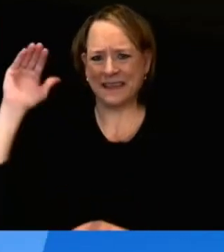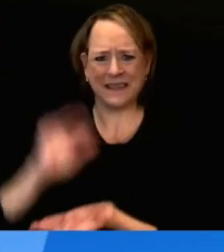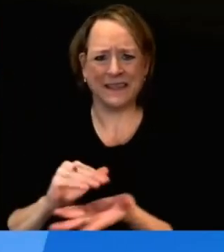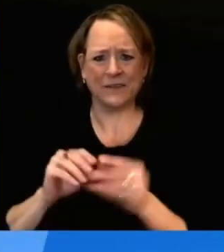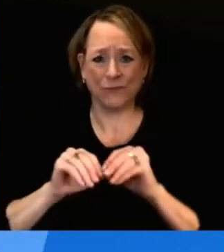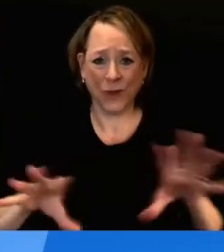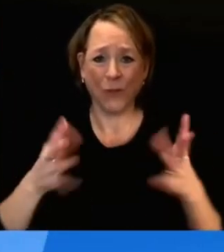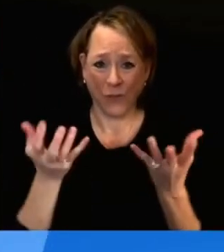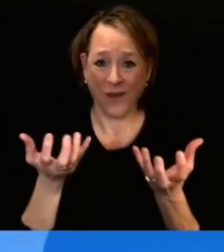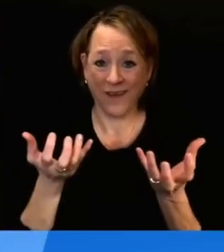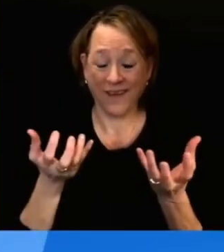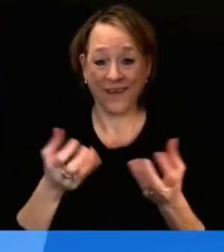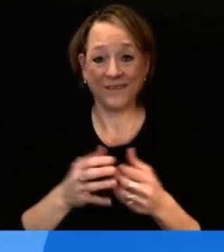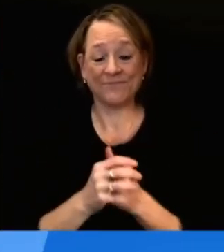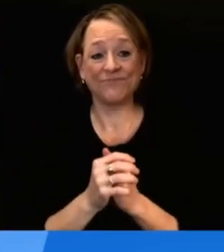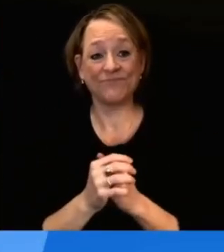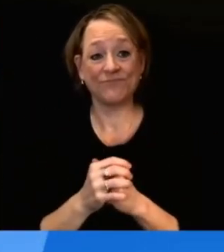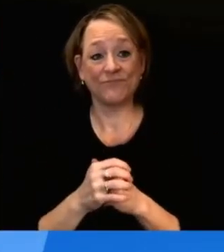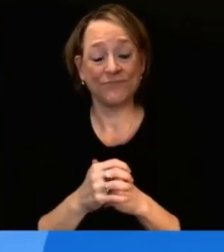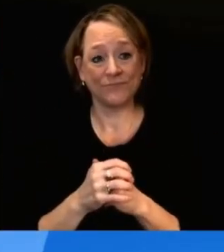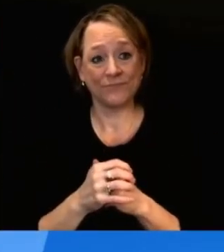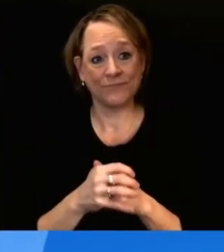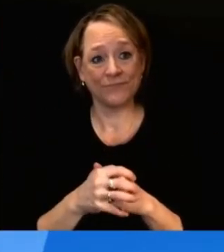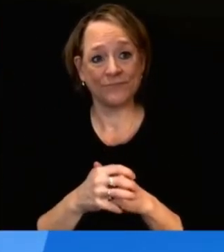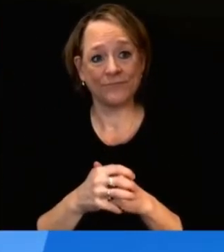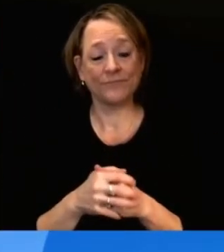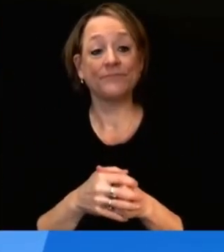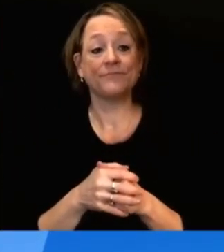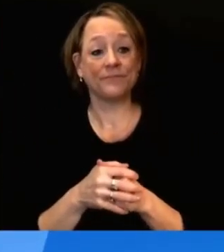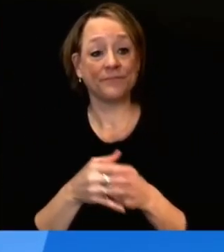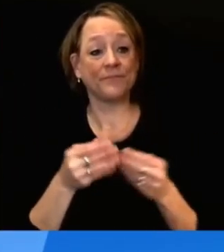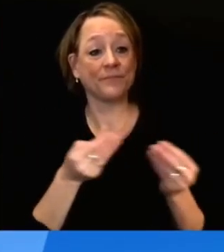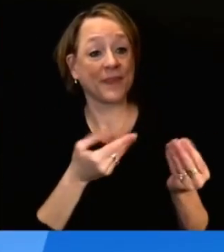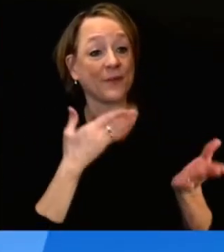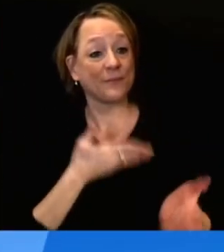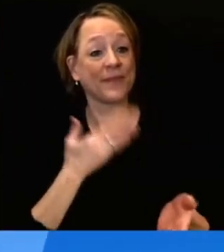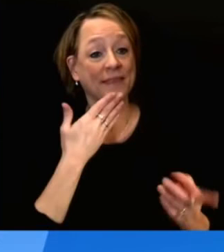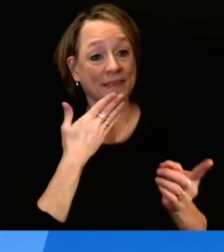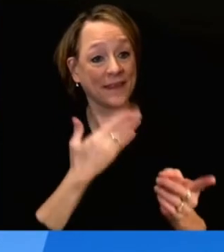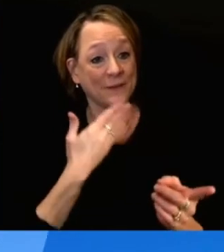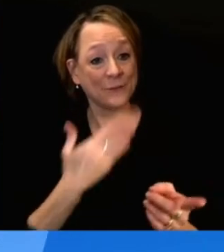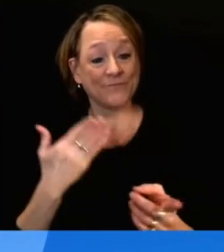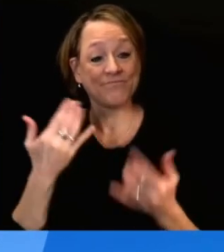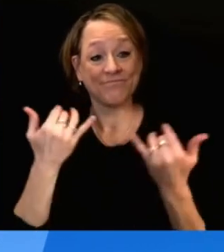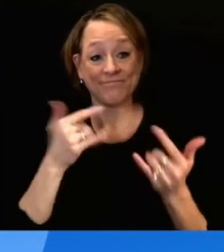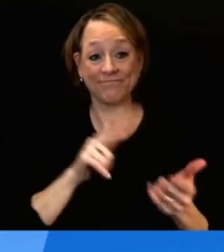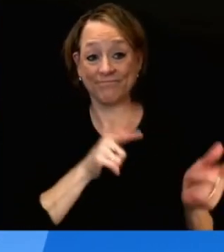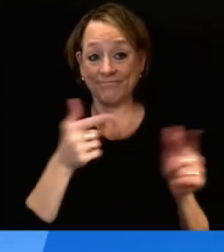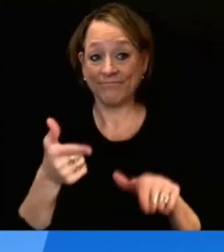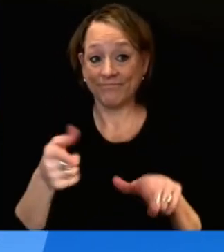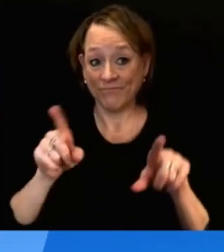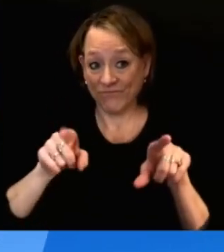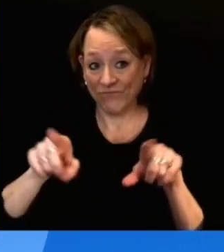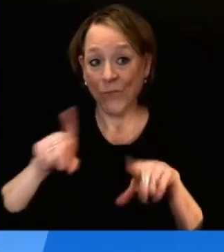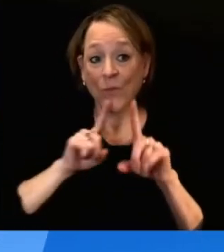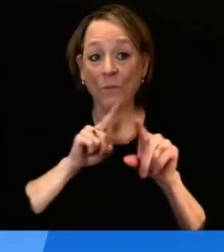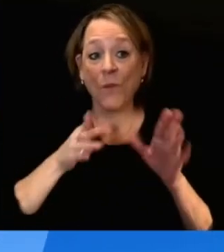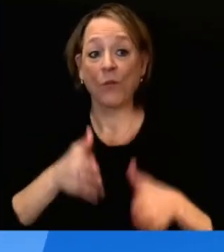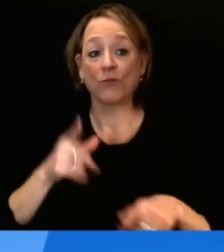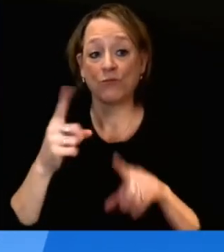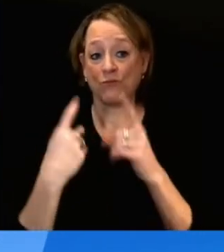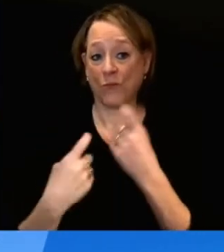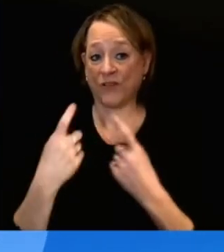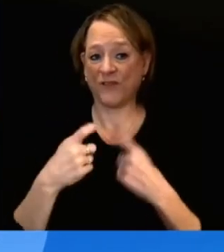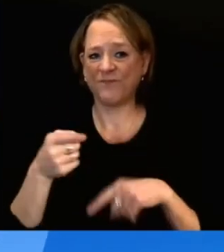to maintain audio quality. Please remain muted until it is time to ask your question. And if you're able to do so, use *6 to mute and unmute